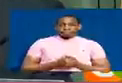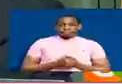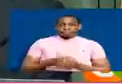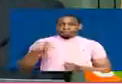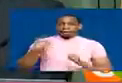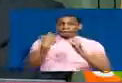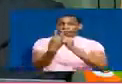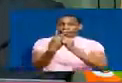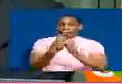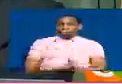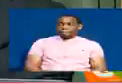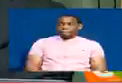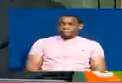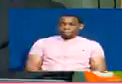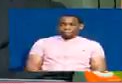Number 12,